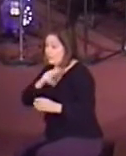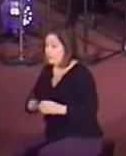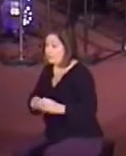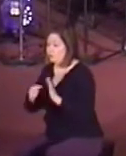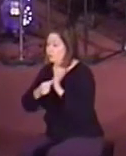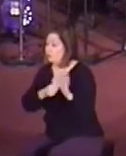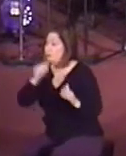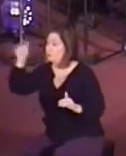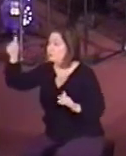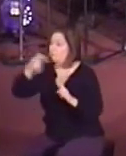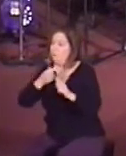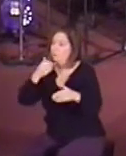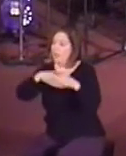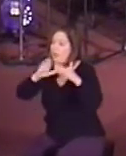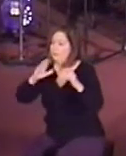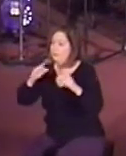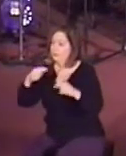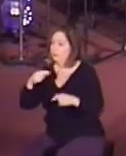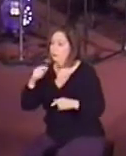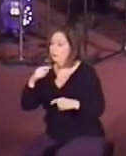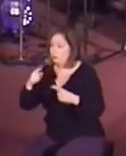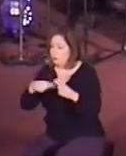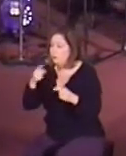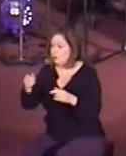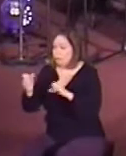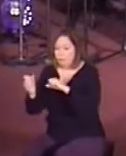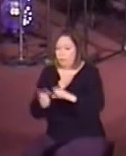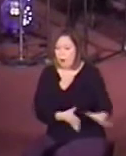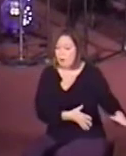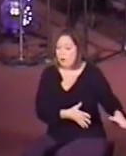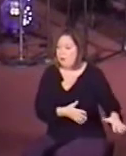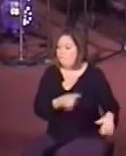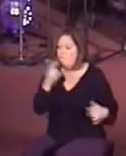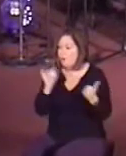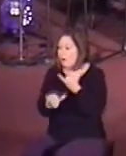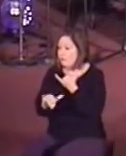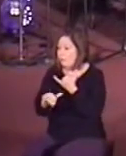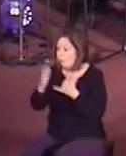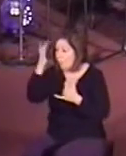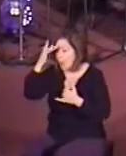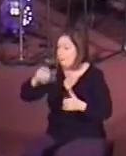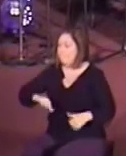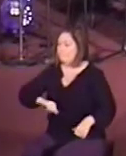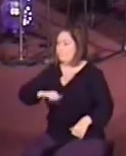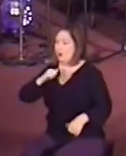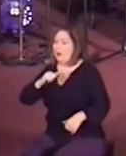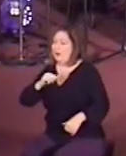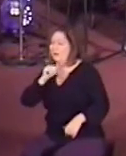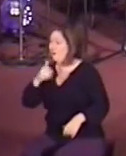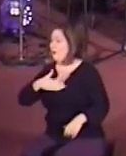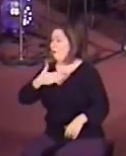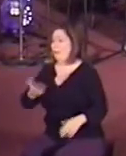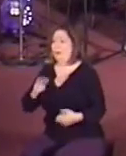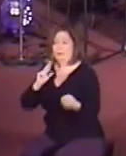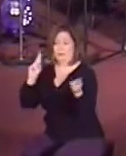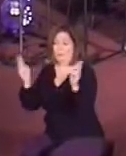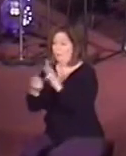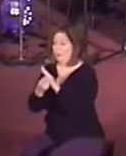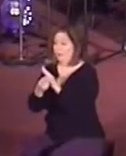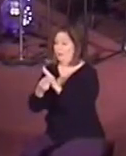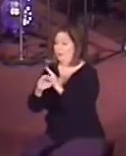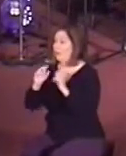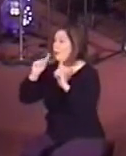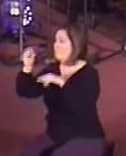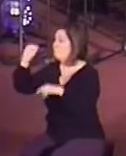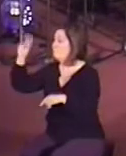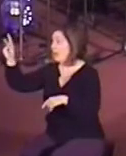as you're thrown away and cast off forever, all because of pride, the unwillingness to repent and turn back to